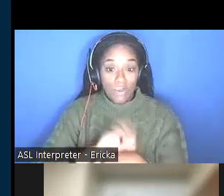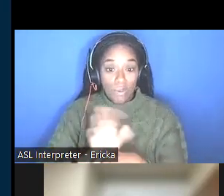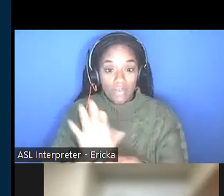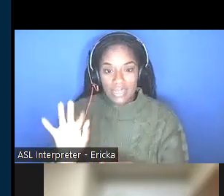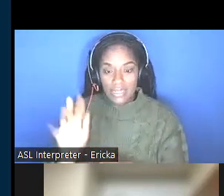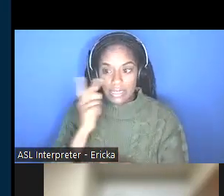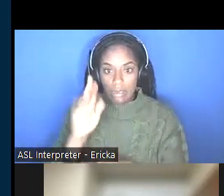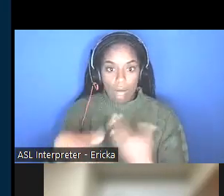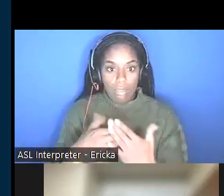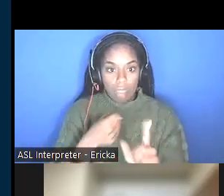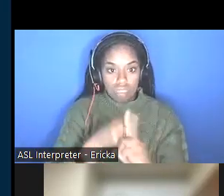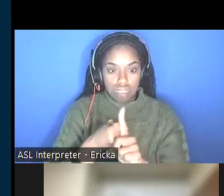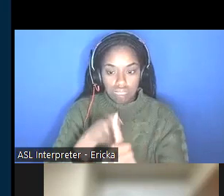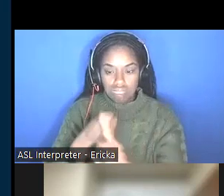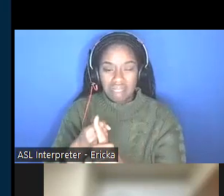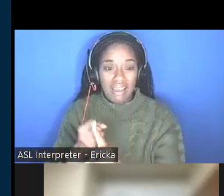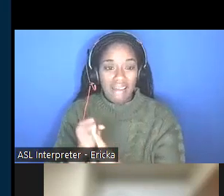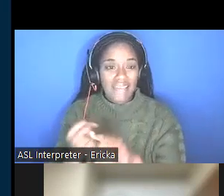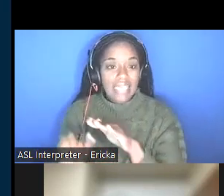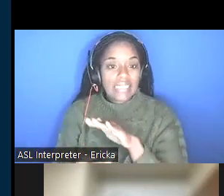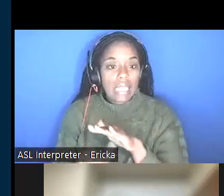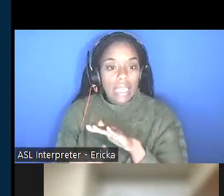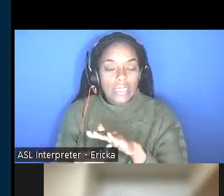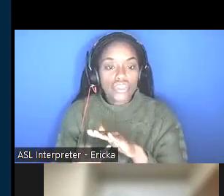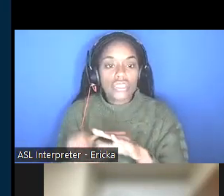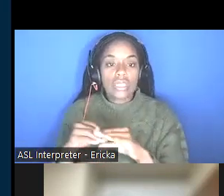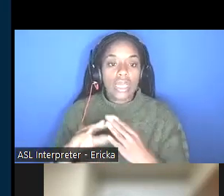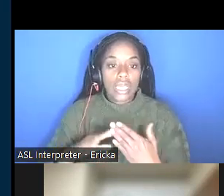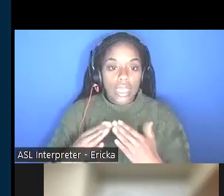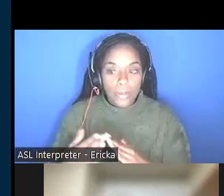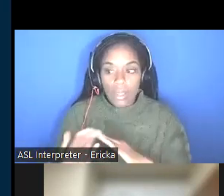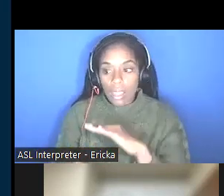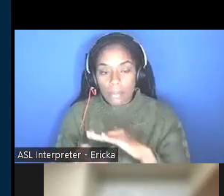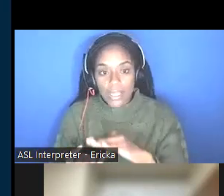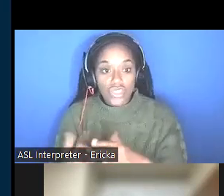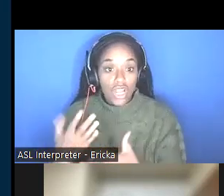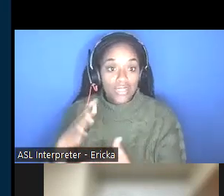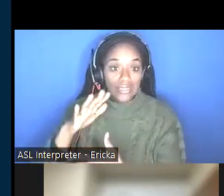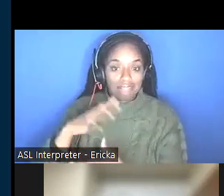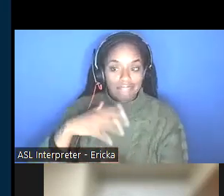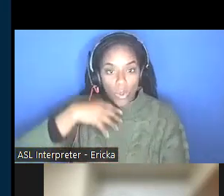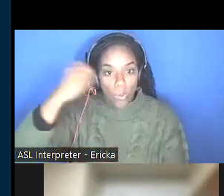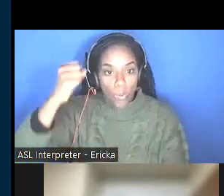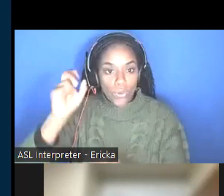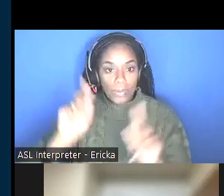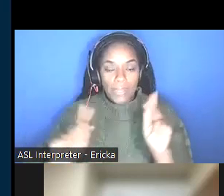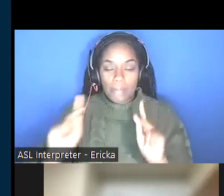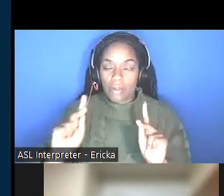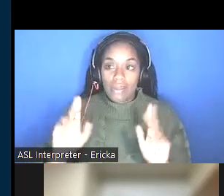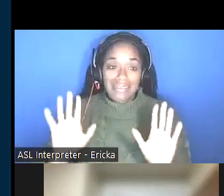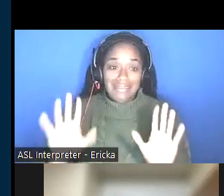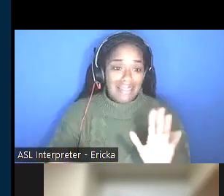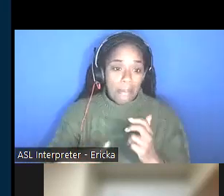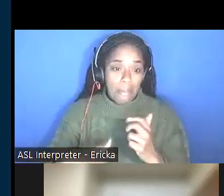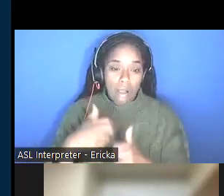of isolation on our communities, isolation in our seniors. It's a growing problem,